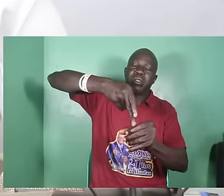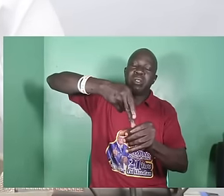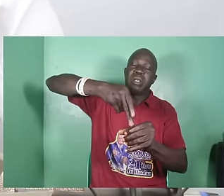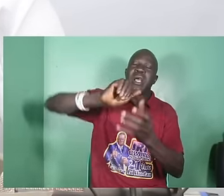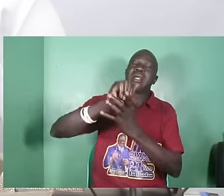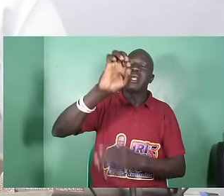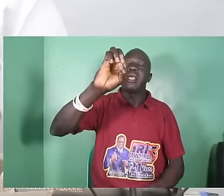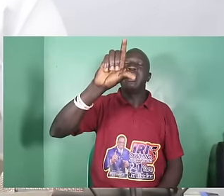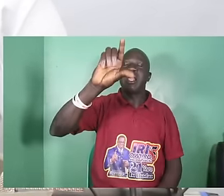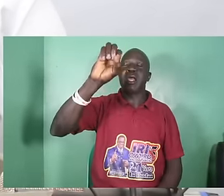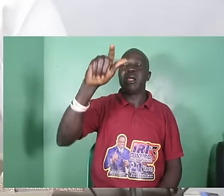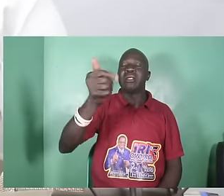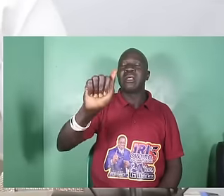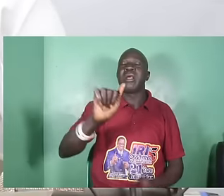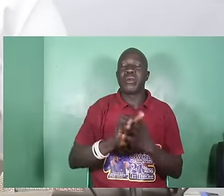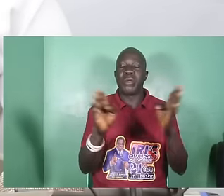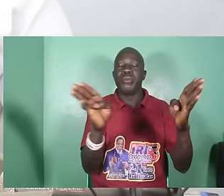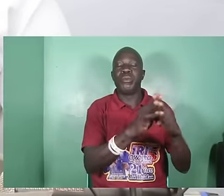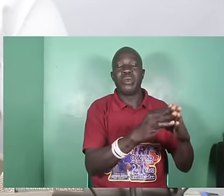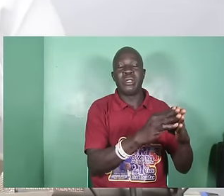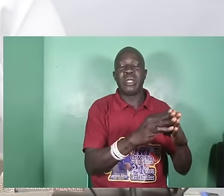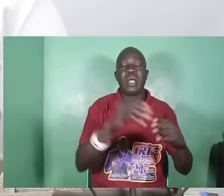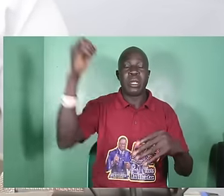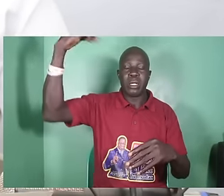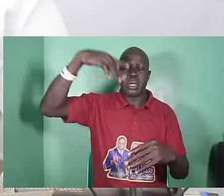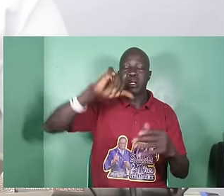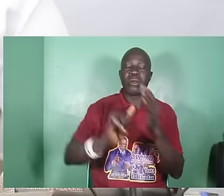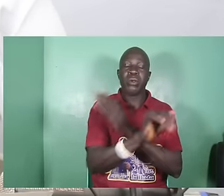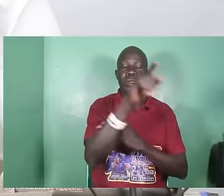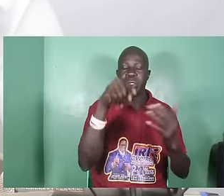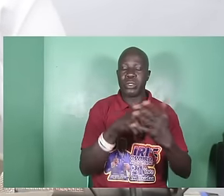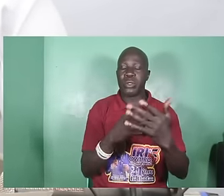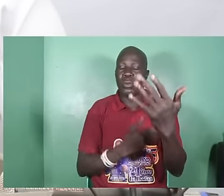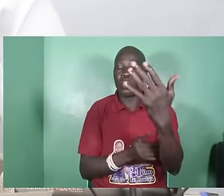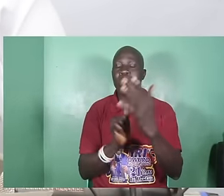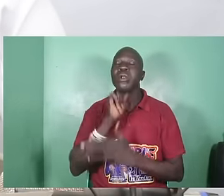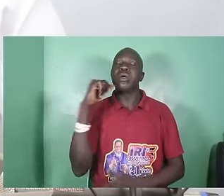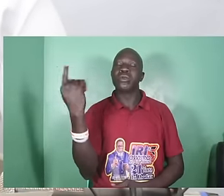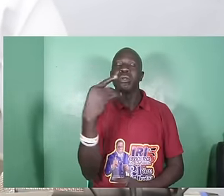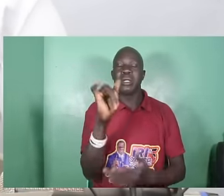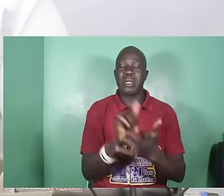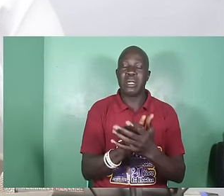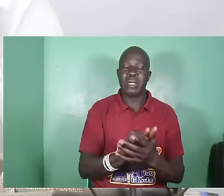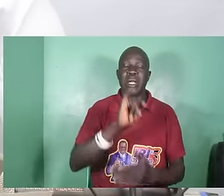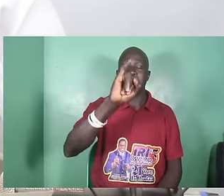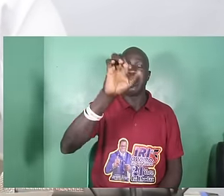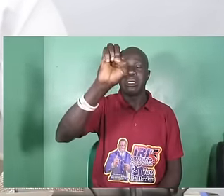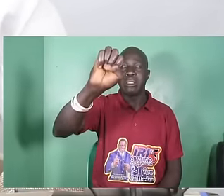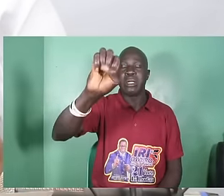Station. Elega. At Elega. That's where we are sending. By the grace of God this morning.